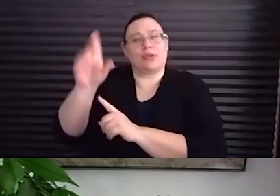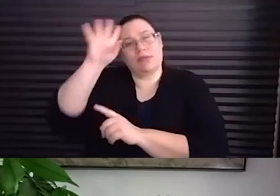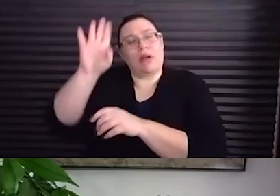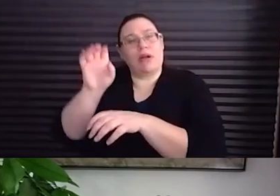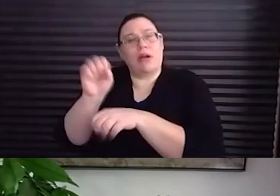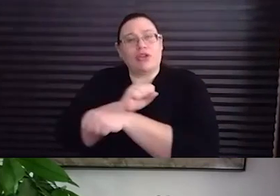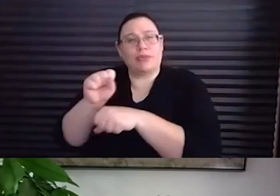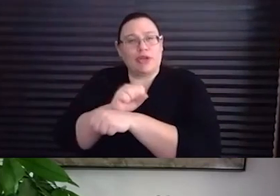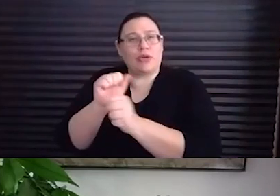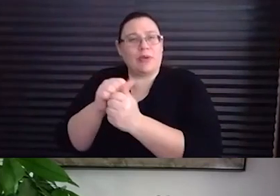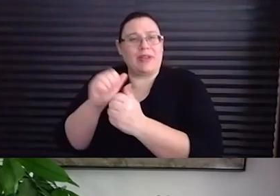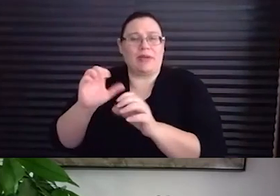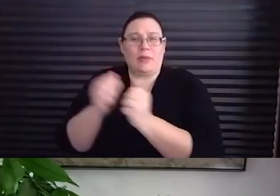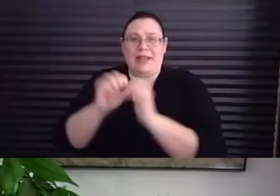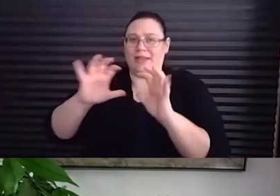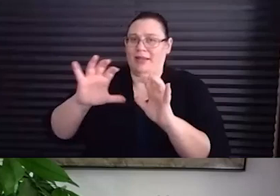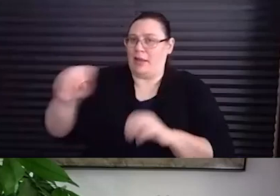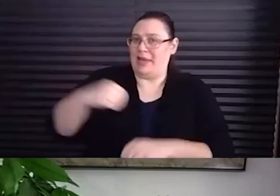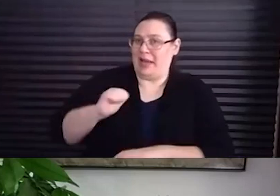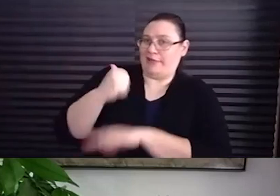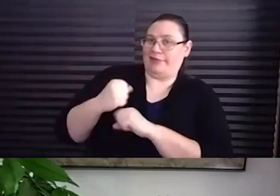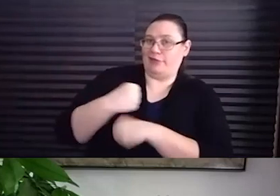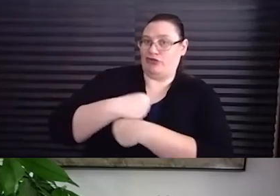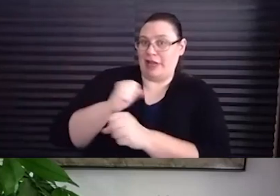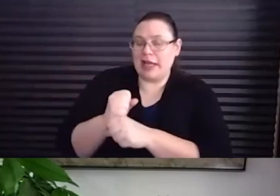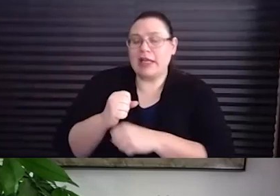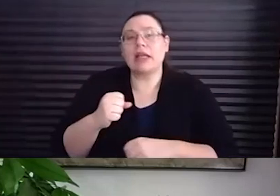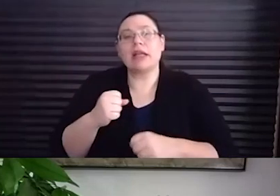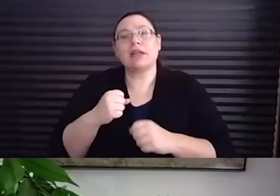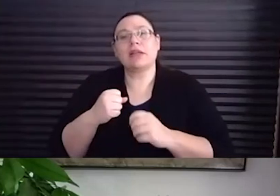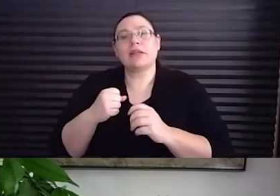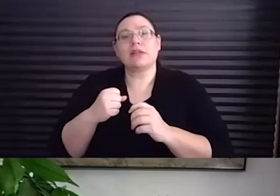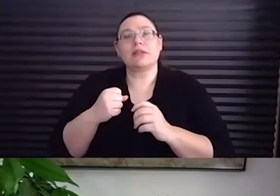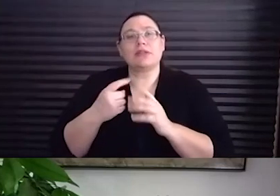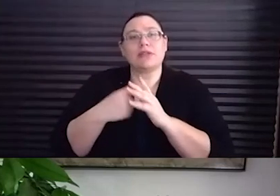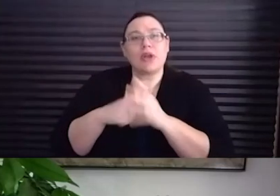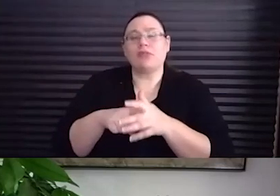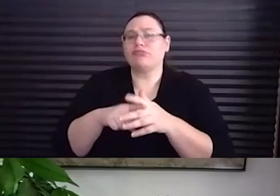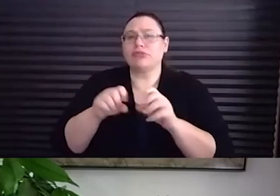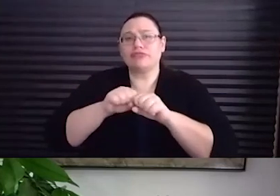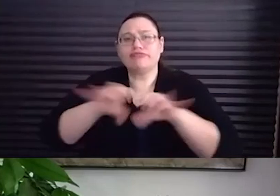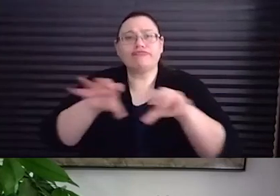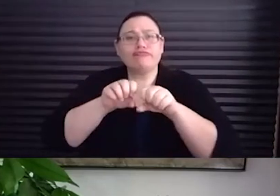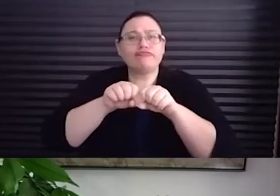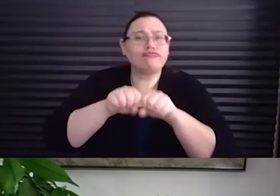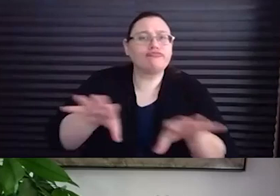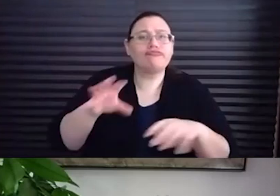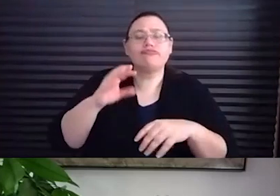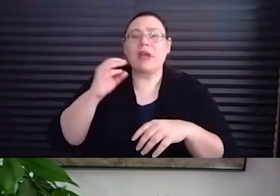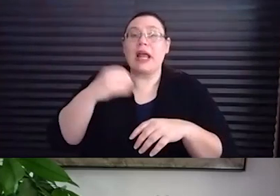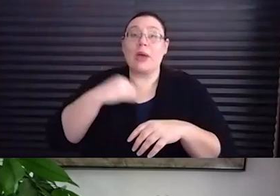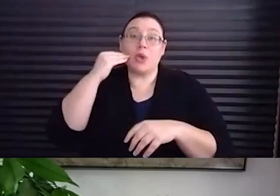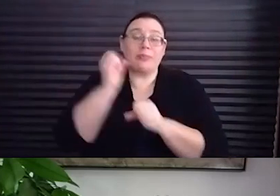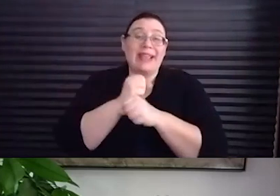I created with Nepal. And I started to sell my shawls. And I was at home doing this video